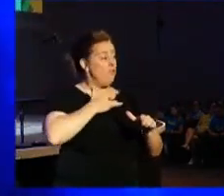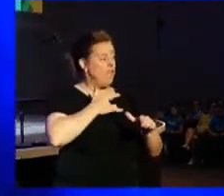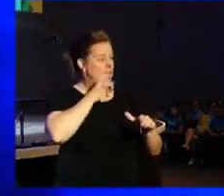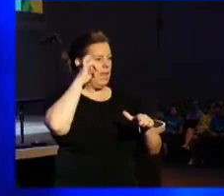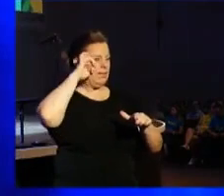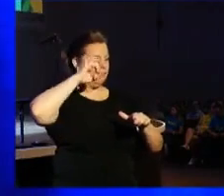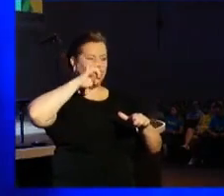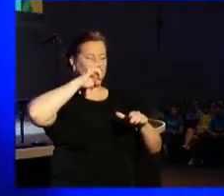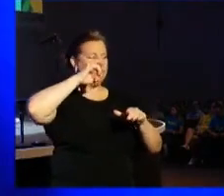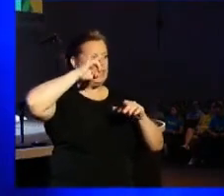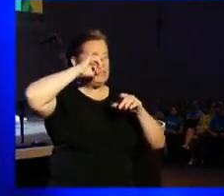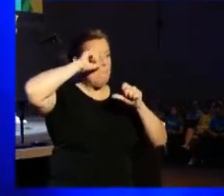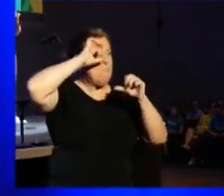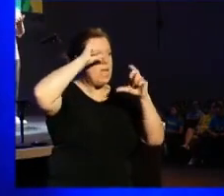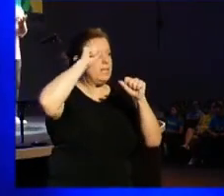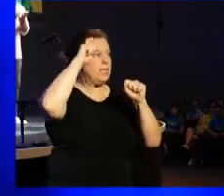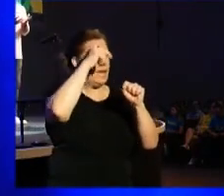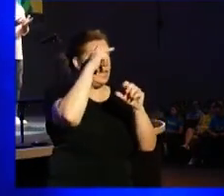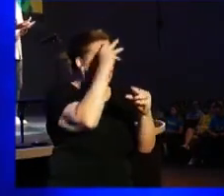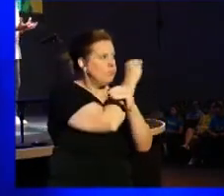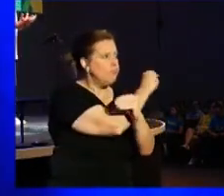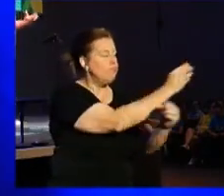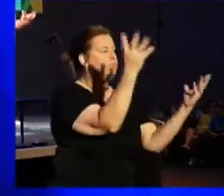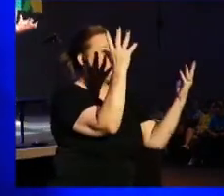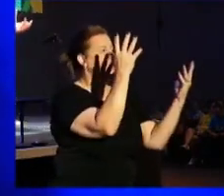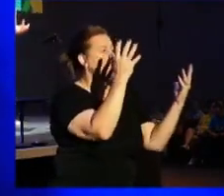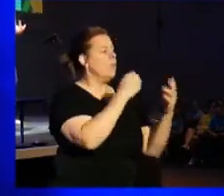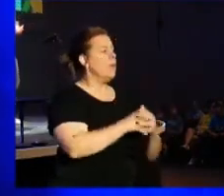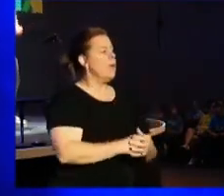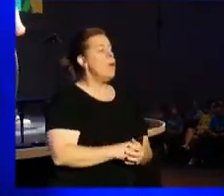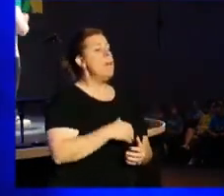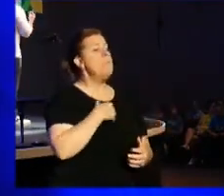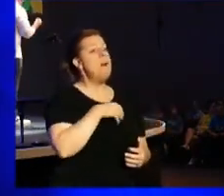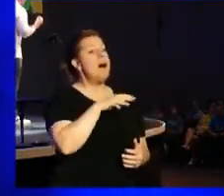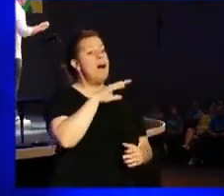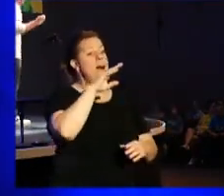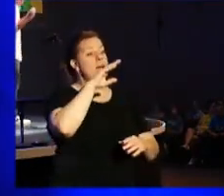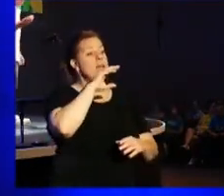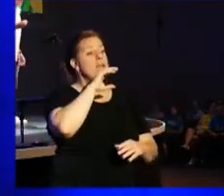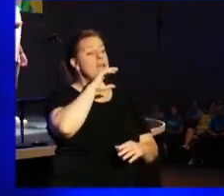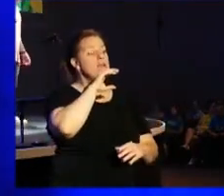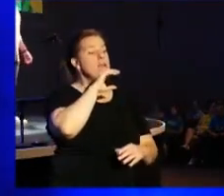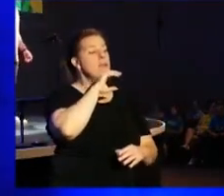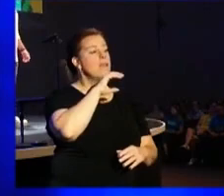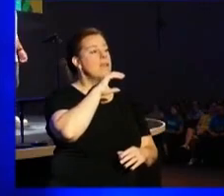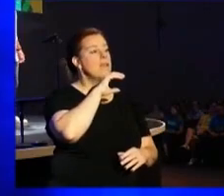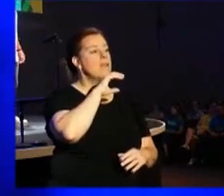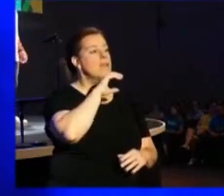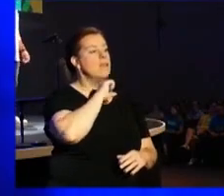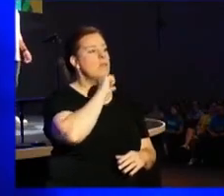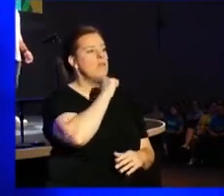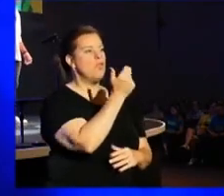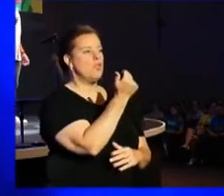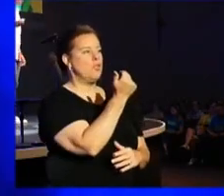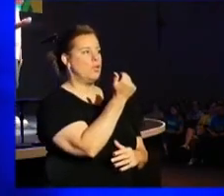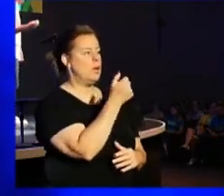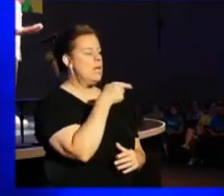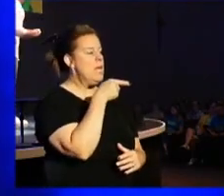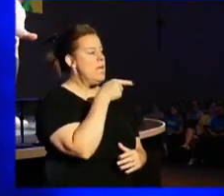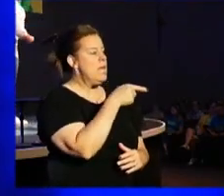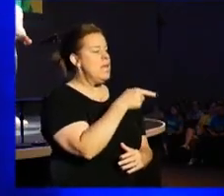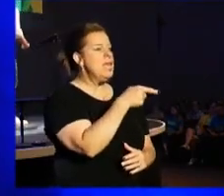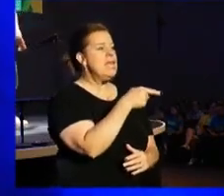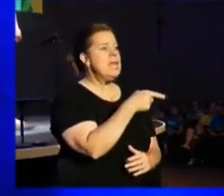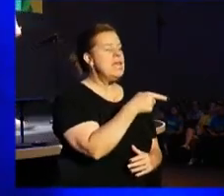someone"? Is there anything you've tasted that's like that? My 13-year-old, the dragon fruit refreshers from Dunkin' Donuts, he's going up to